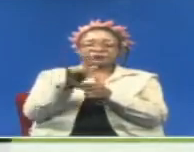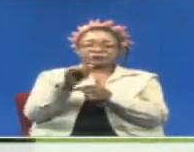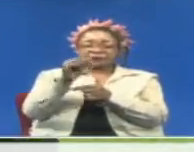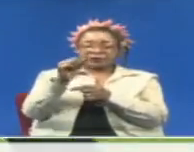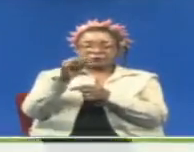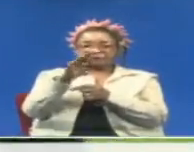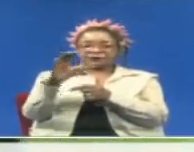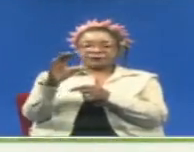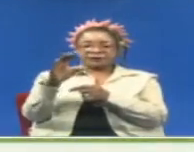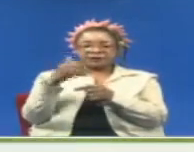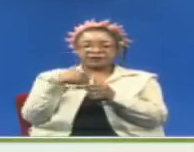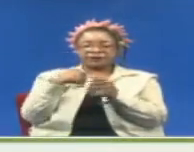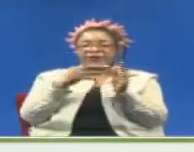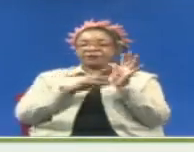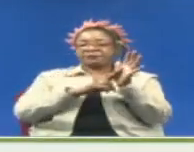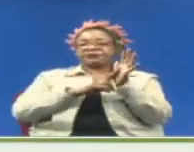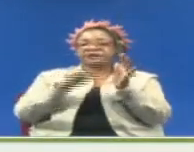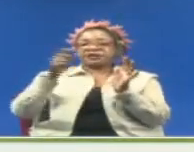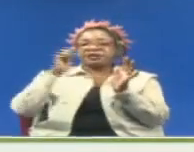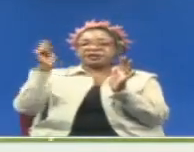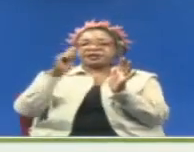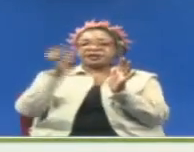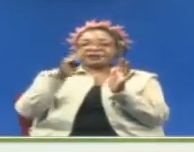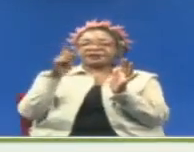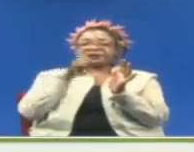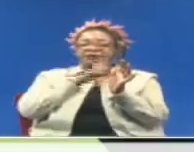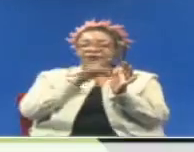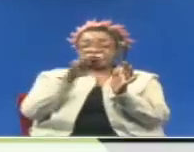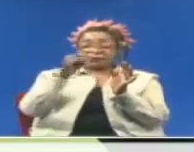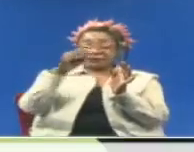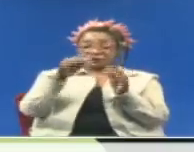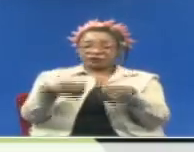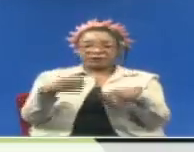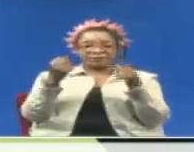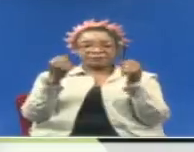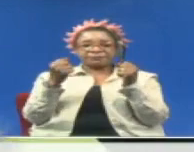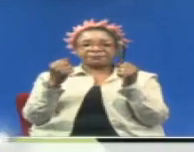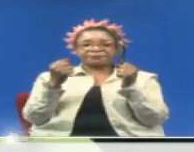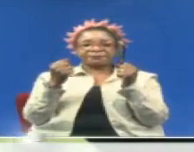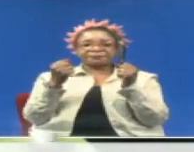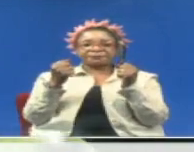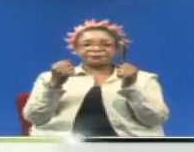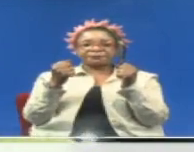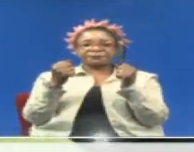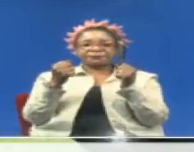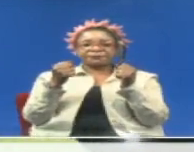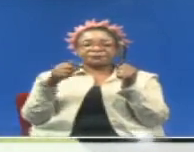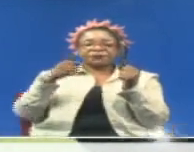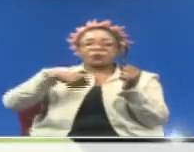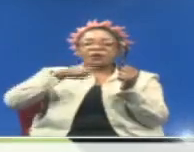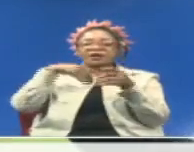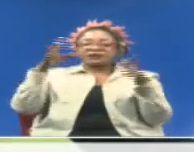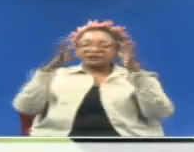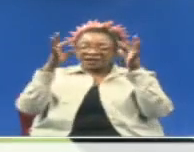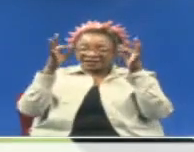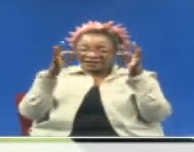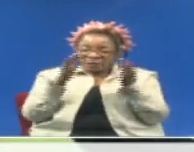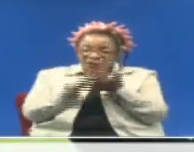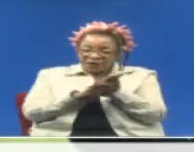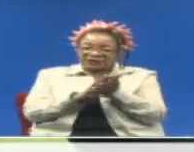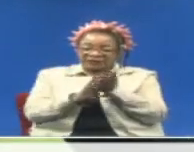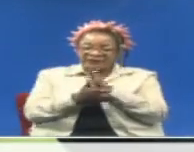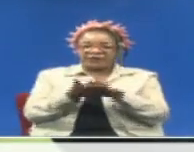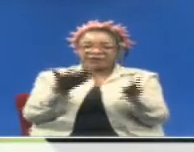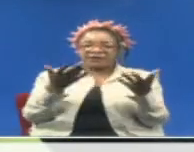Leopards of representing Kenya in the CAF Confederations Cup. Kwa hiyo mechi tulikuwa tumemua tumama vyovyote vile yani vyovyote vile watu